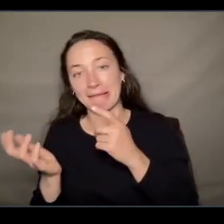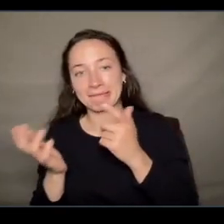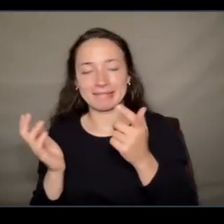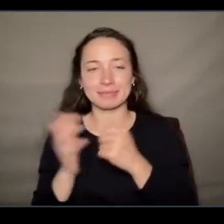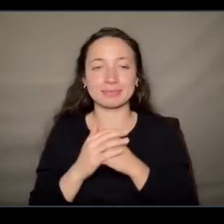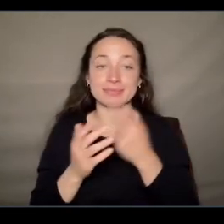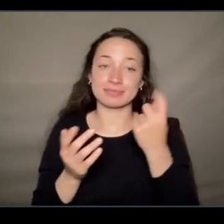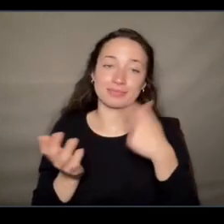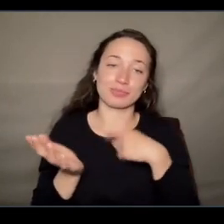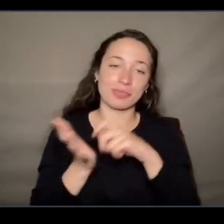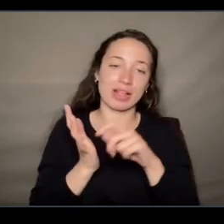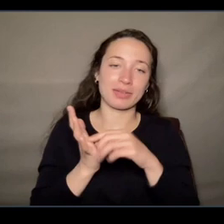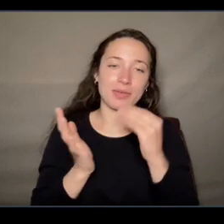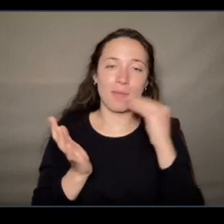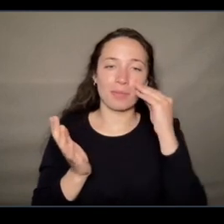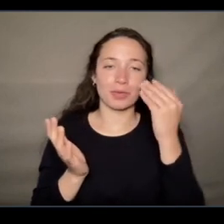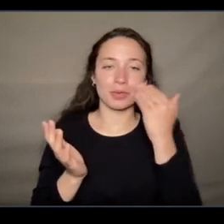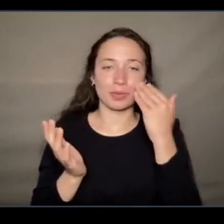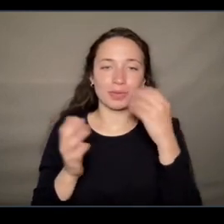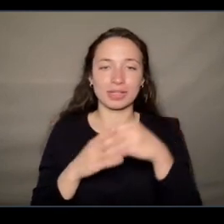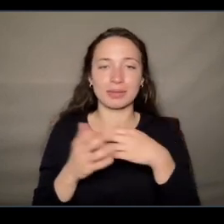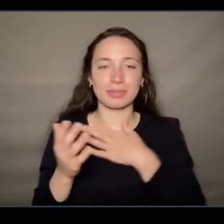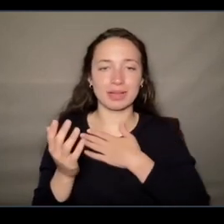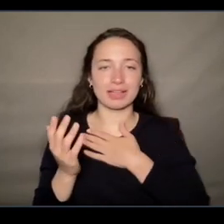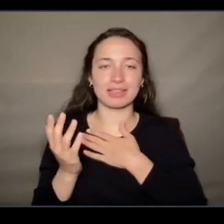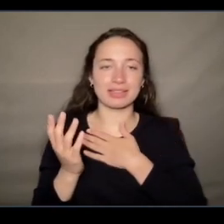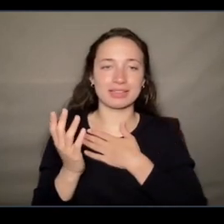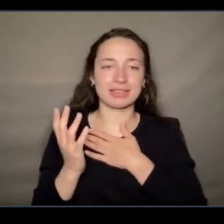not, I am writing at home,